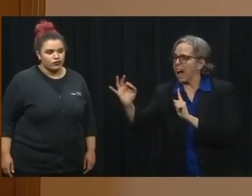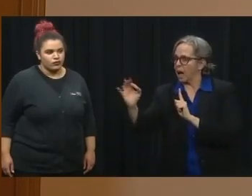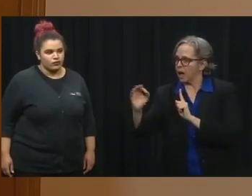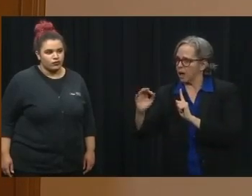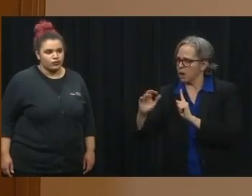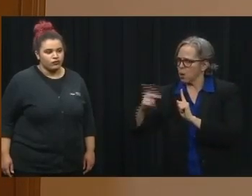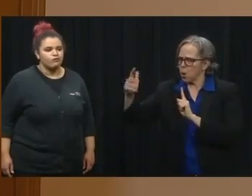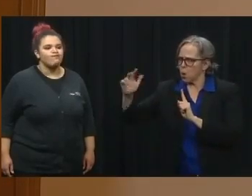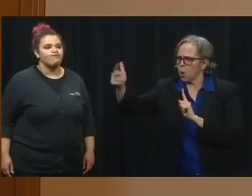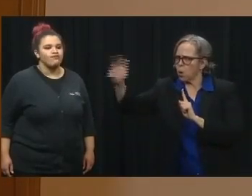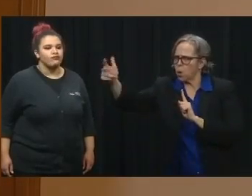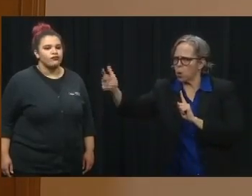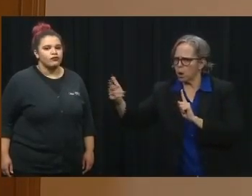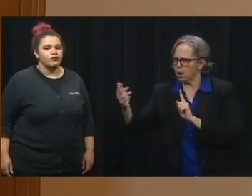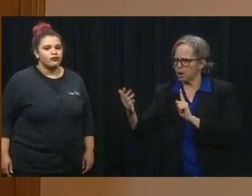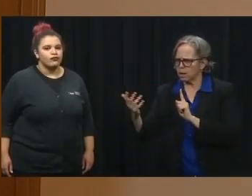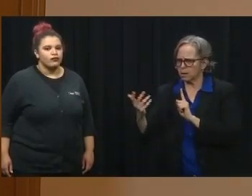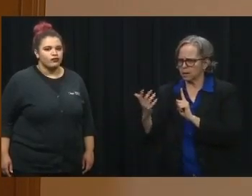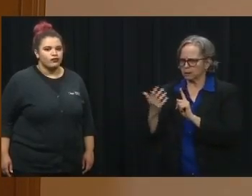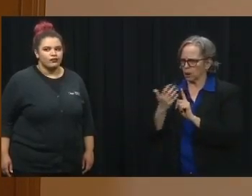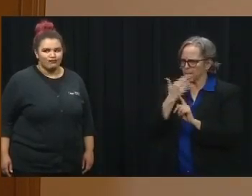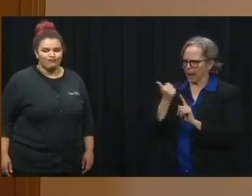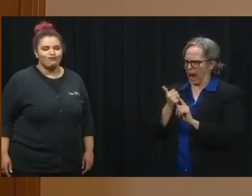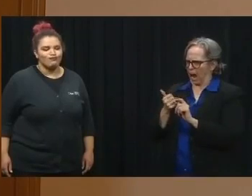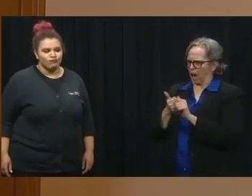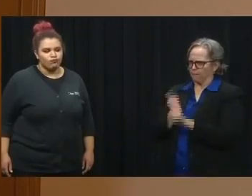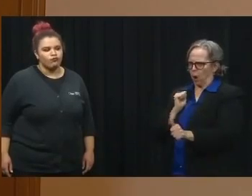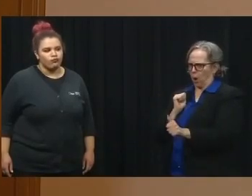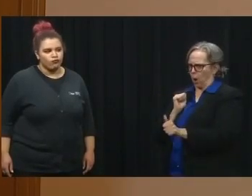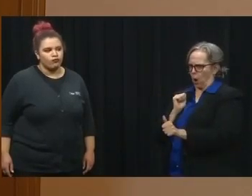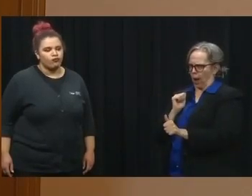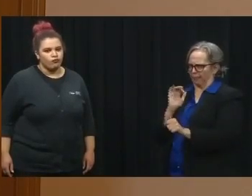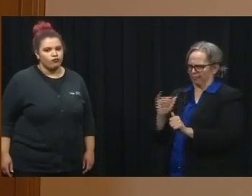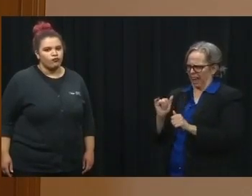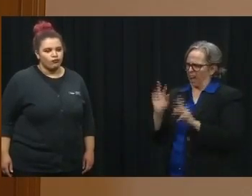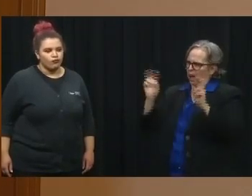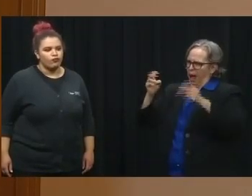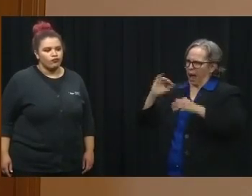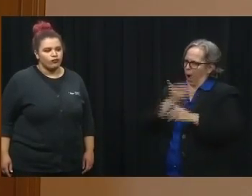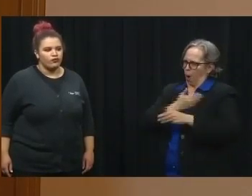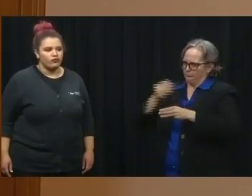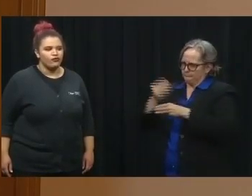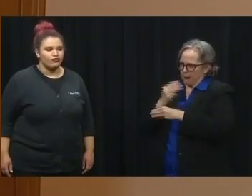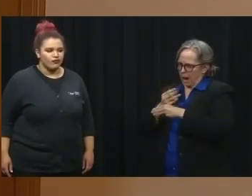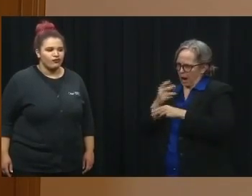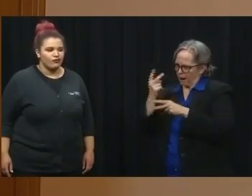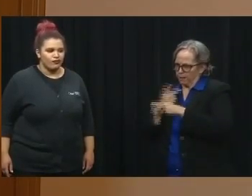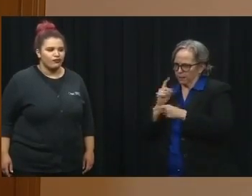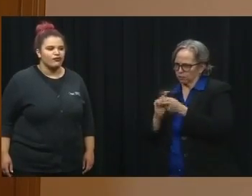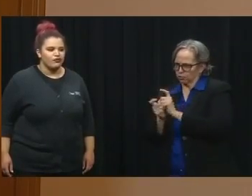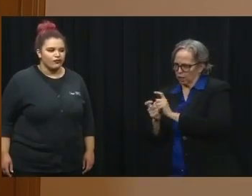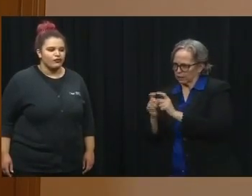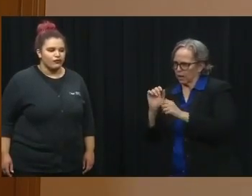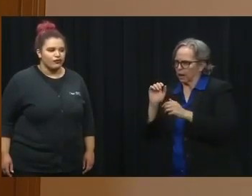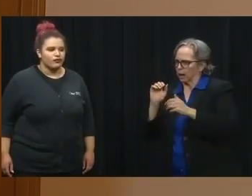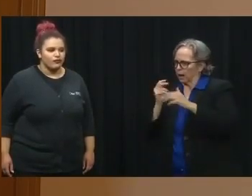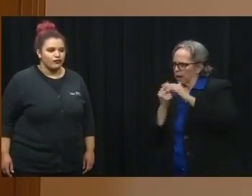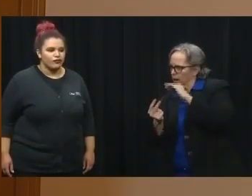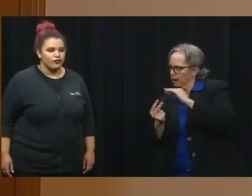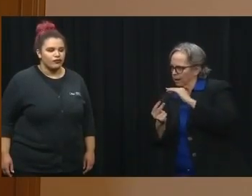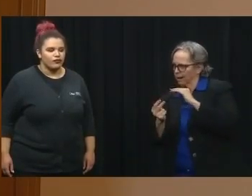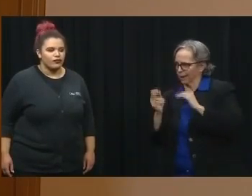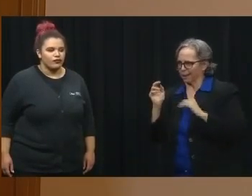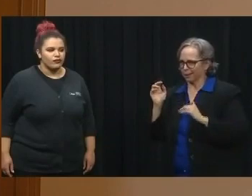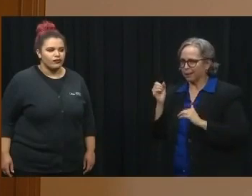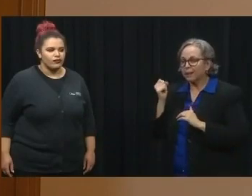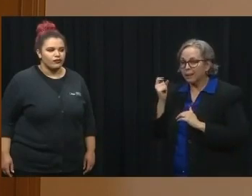of spreading logarithmically change our trajectory. So we can be even more strict than we're being now. We shouldn't be